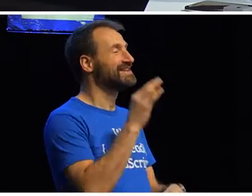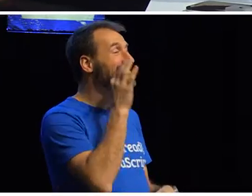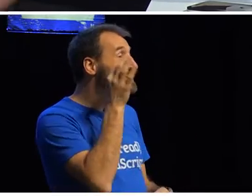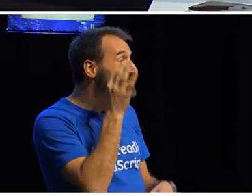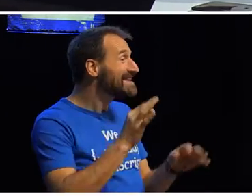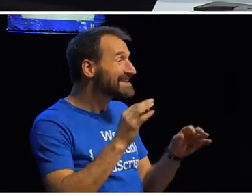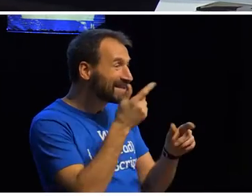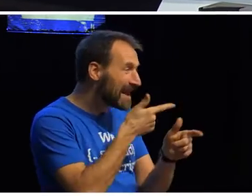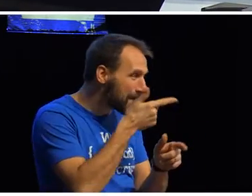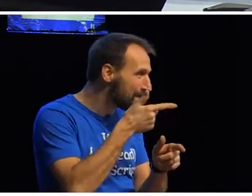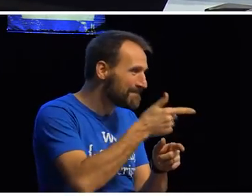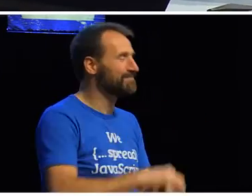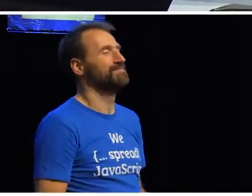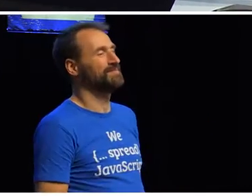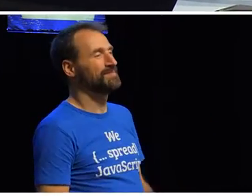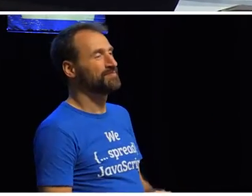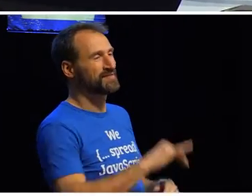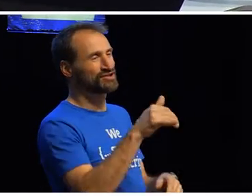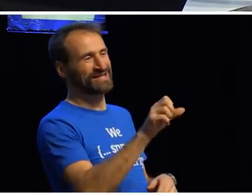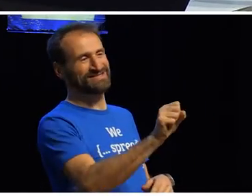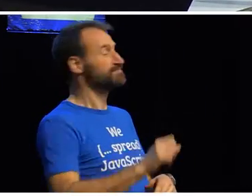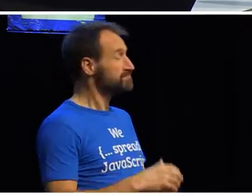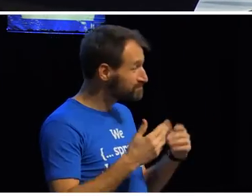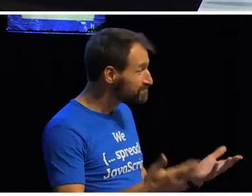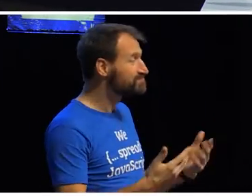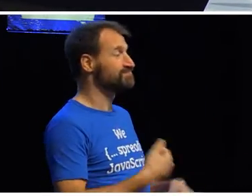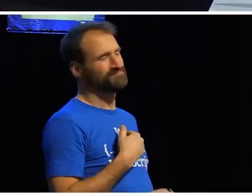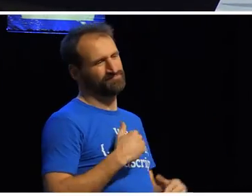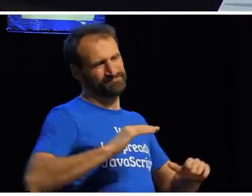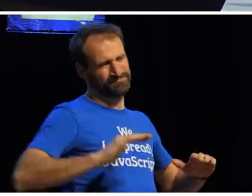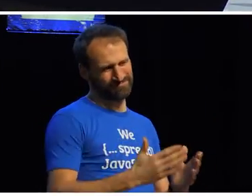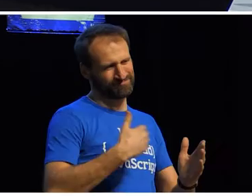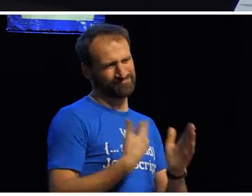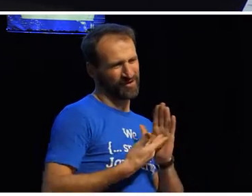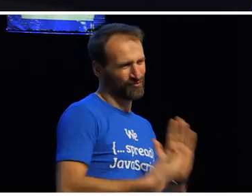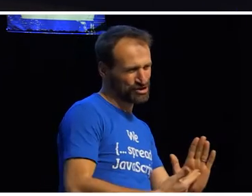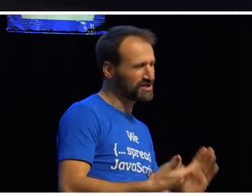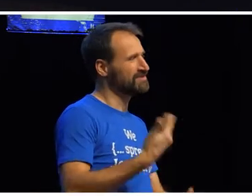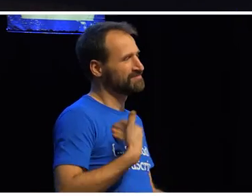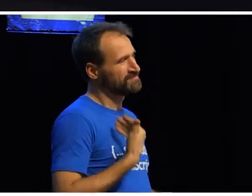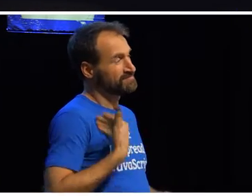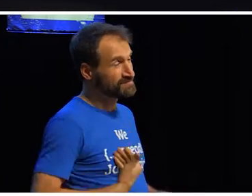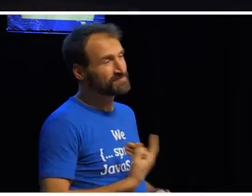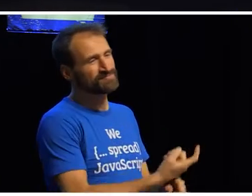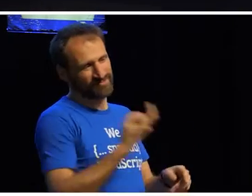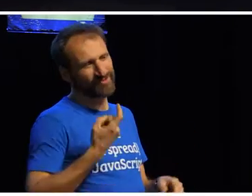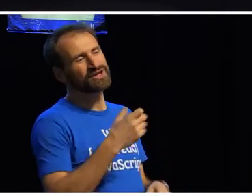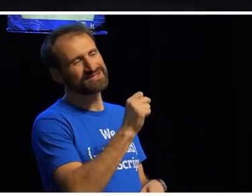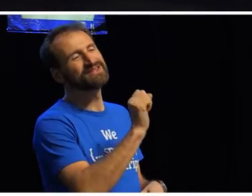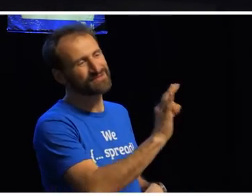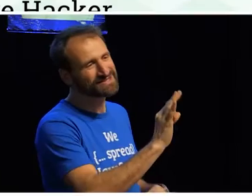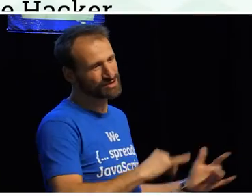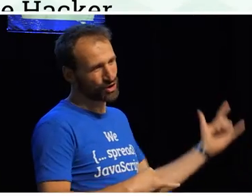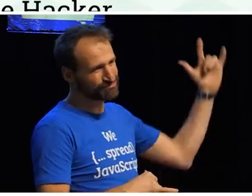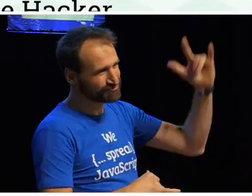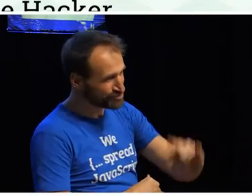So it's a little bit about myself. So again, yeah, as I'm just introduced, I flew from San Francisco, and I'm a